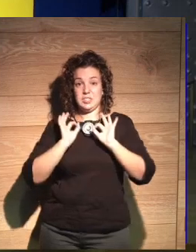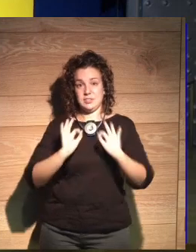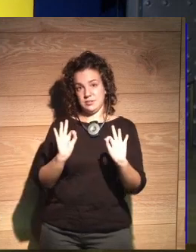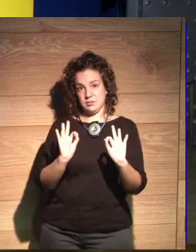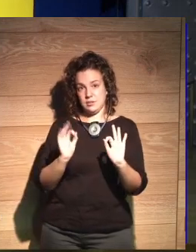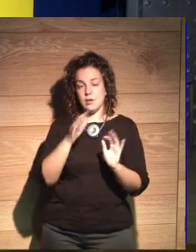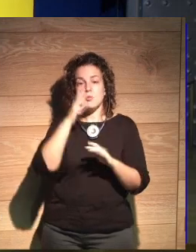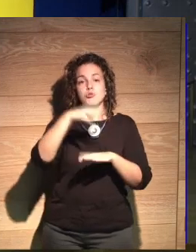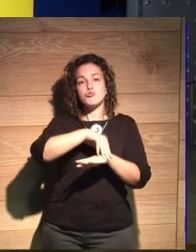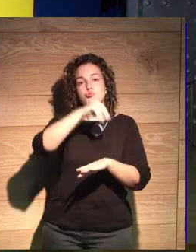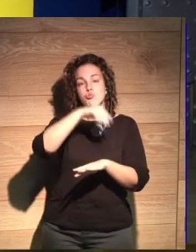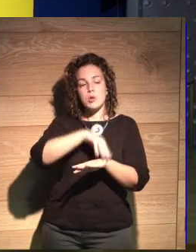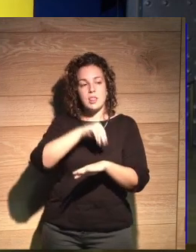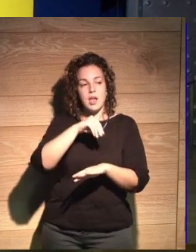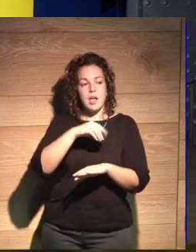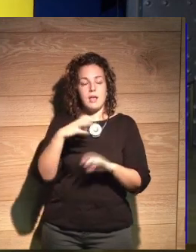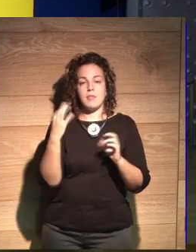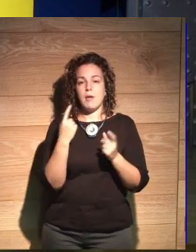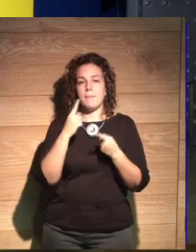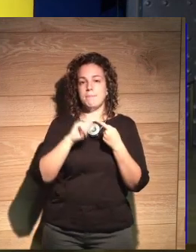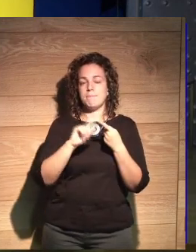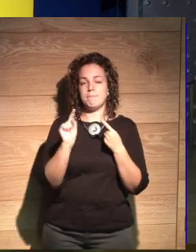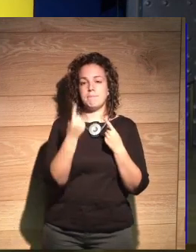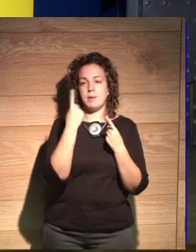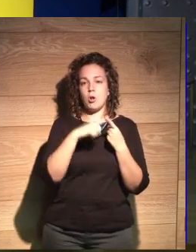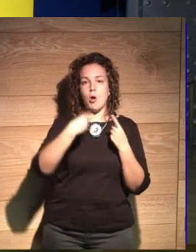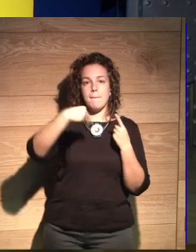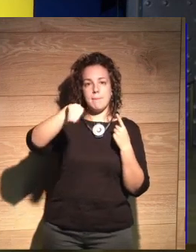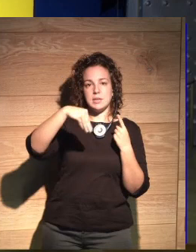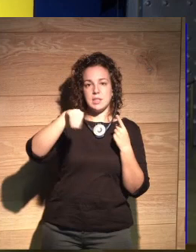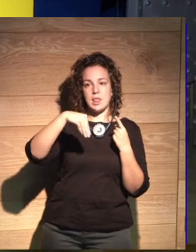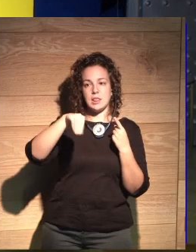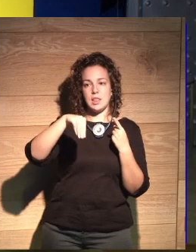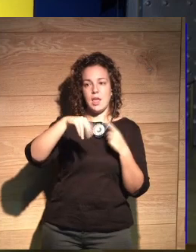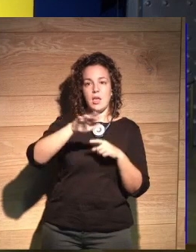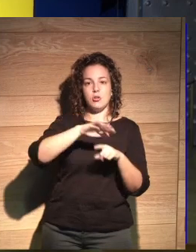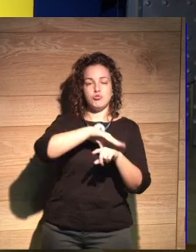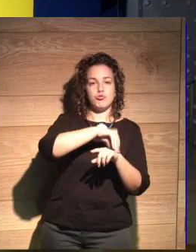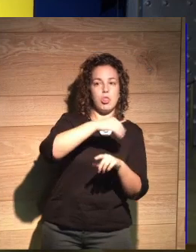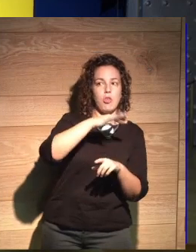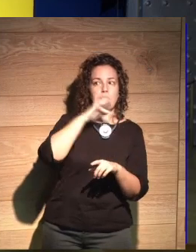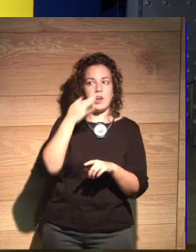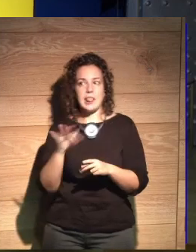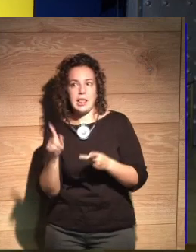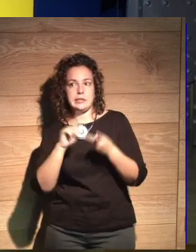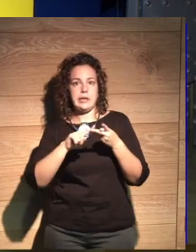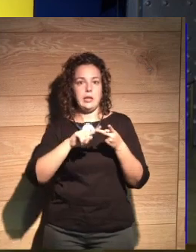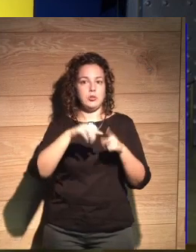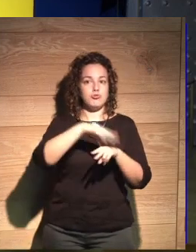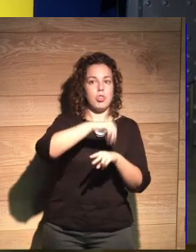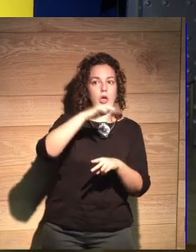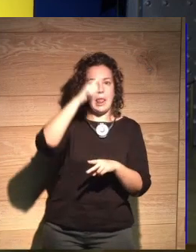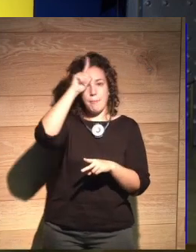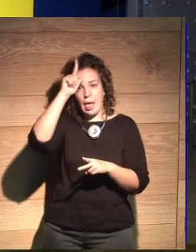president, and then an Italian-Swiss president, then a French-Swiss president, then a Romansh-Swiss president. What about in Spain rotating the